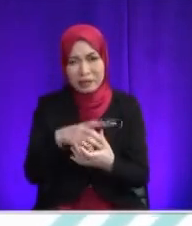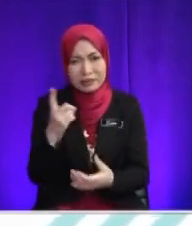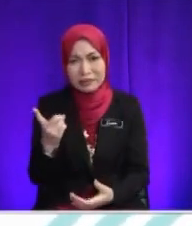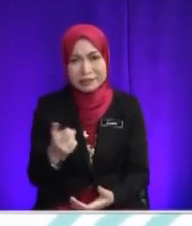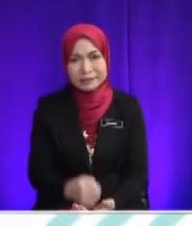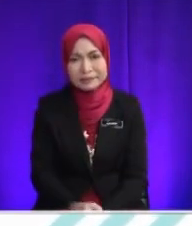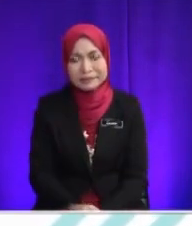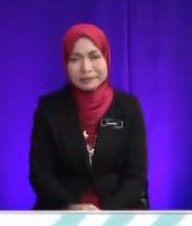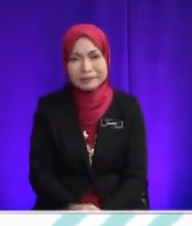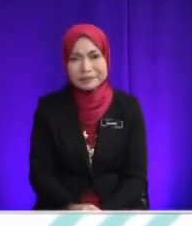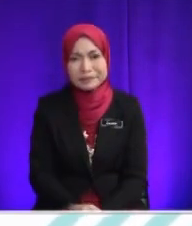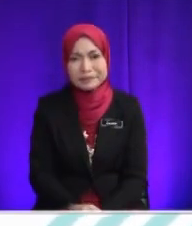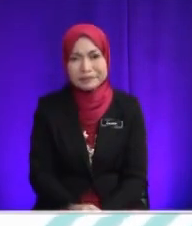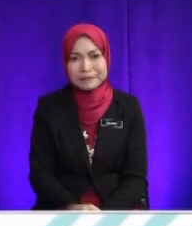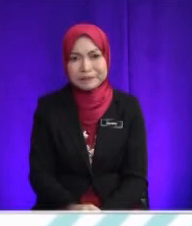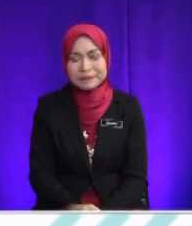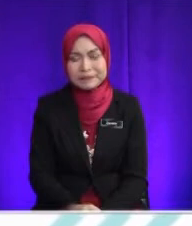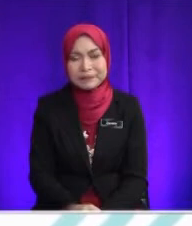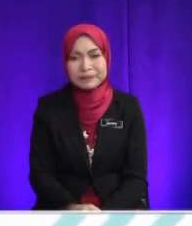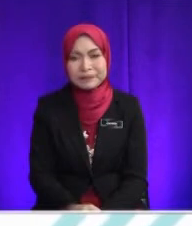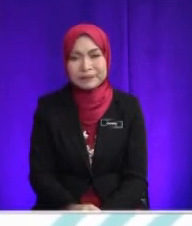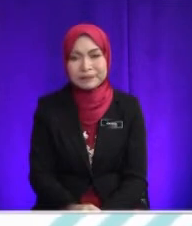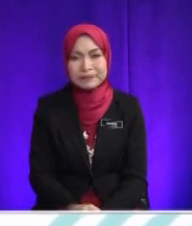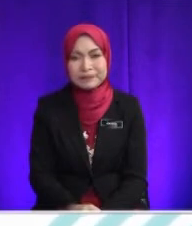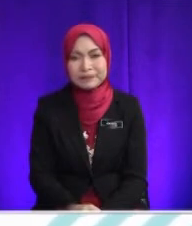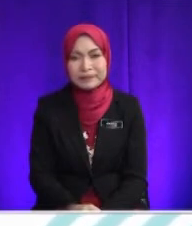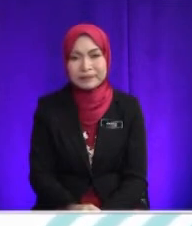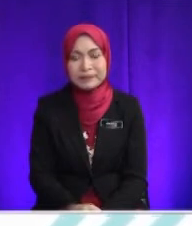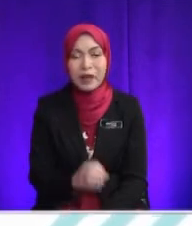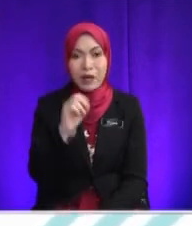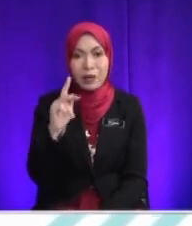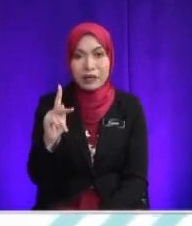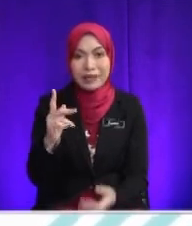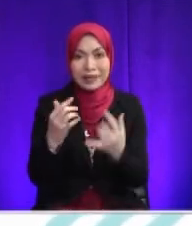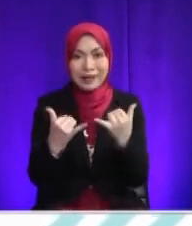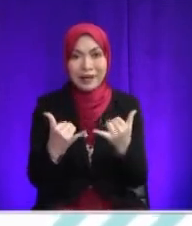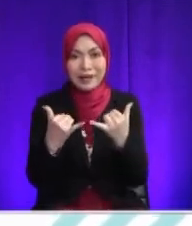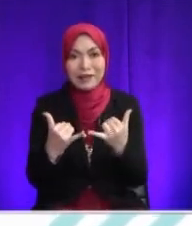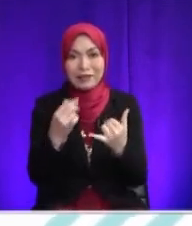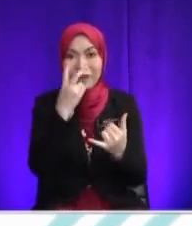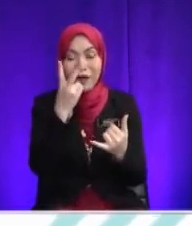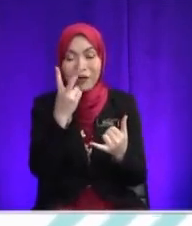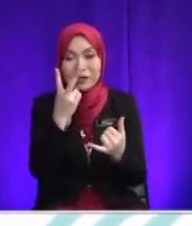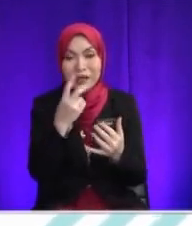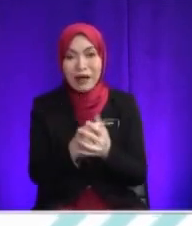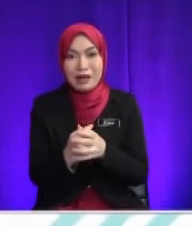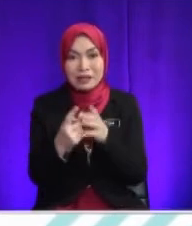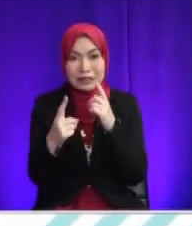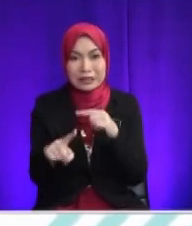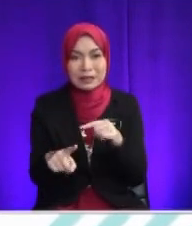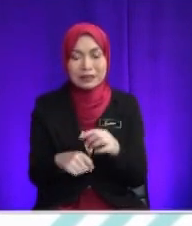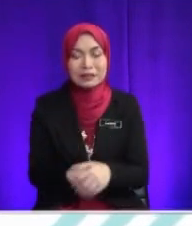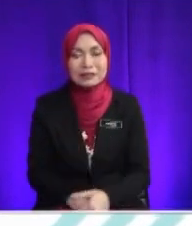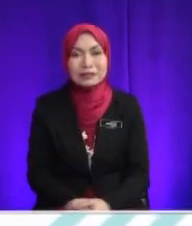for the answer? Okay. So I think that's the correct one because it's mentioned in the text